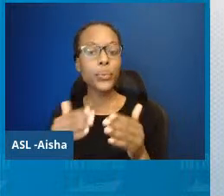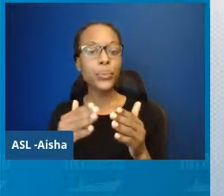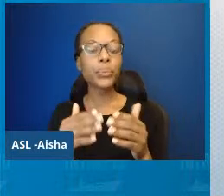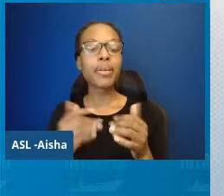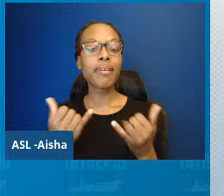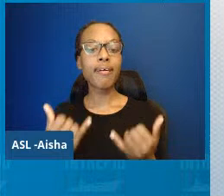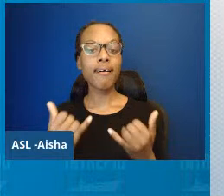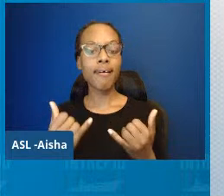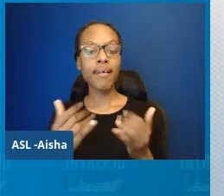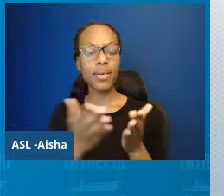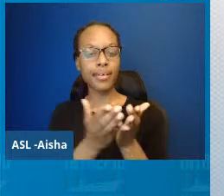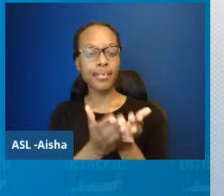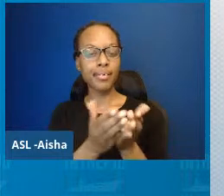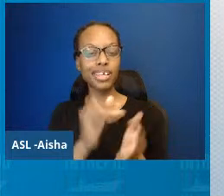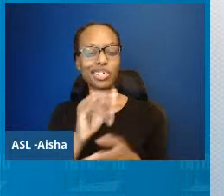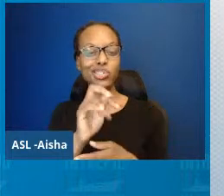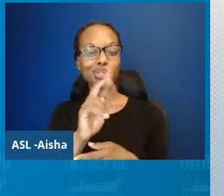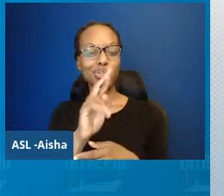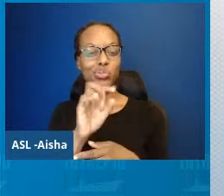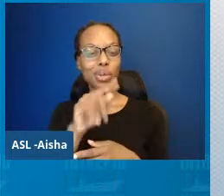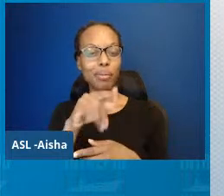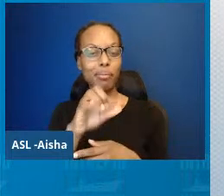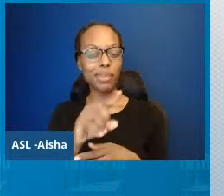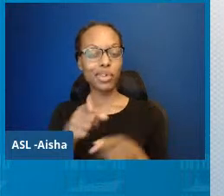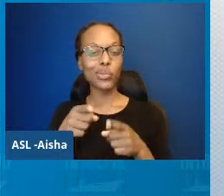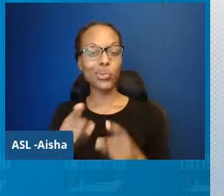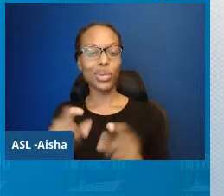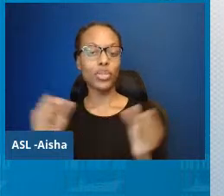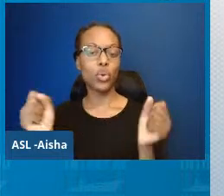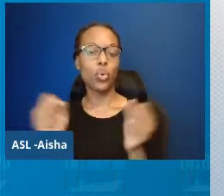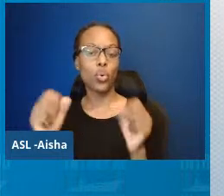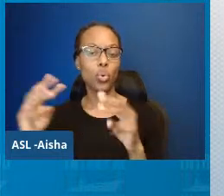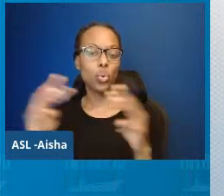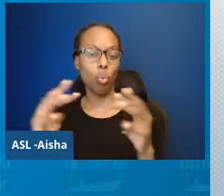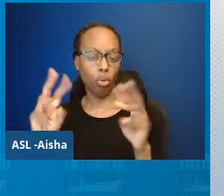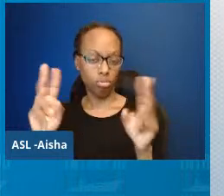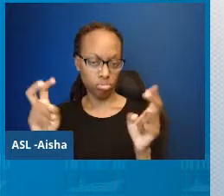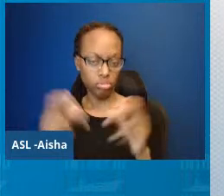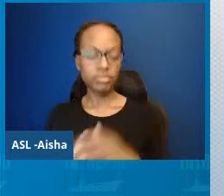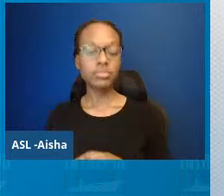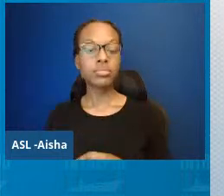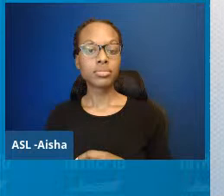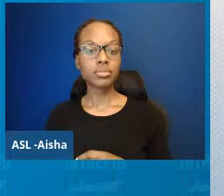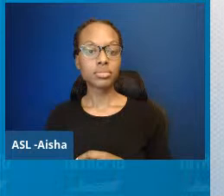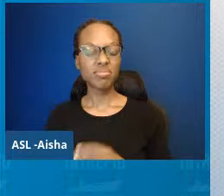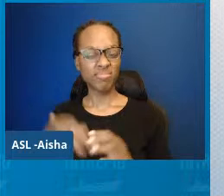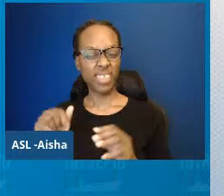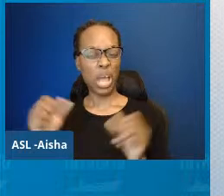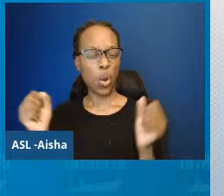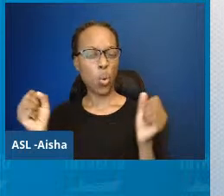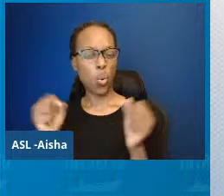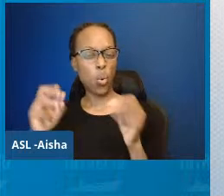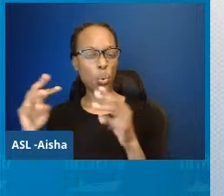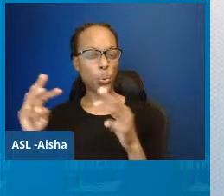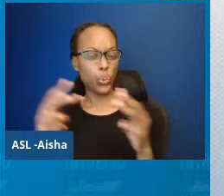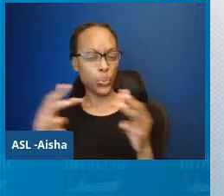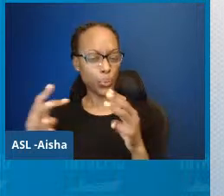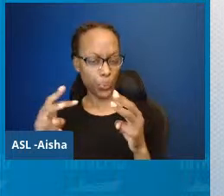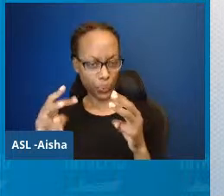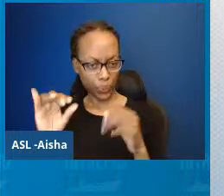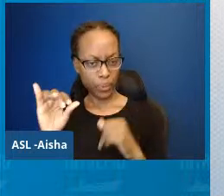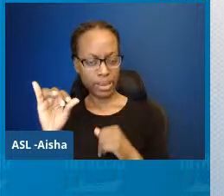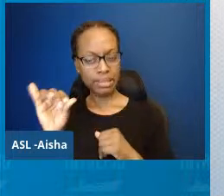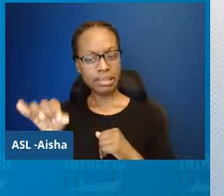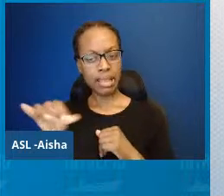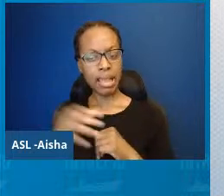to Intrepid's time in the Cold War. Now, the Cold War